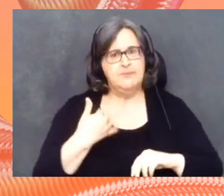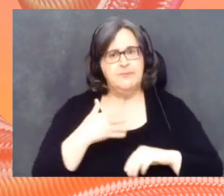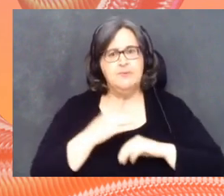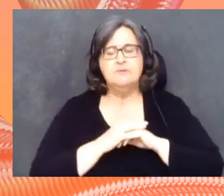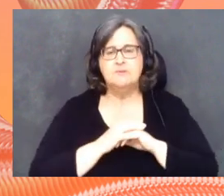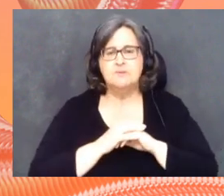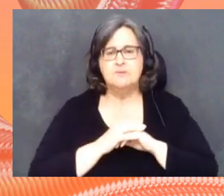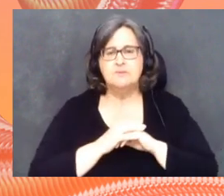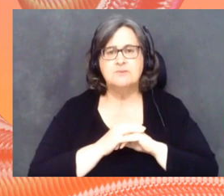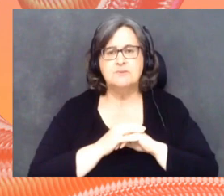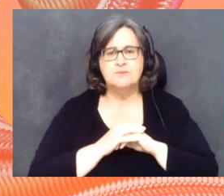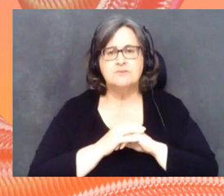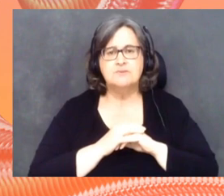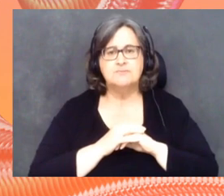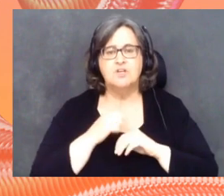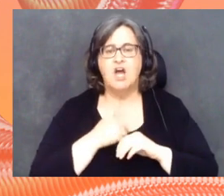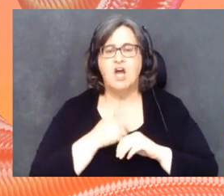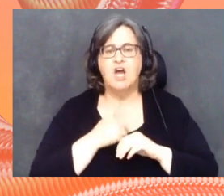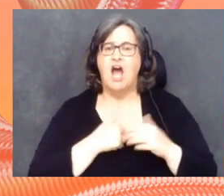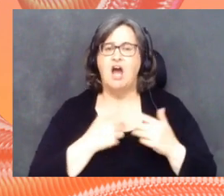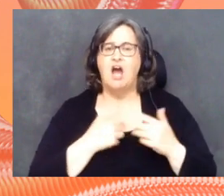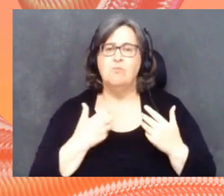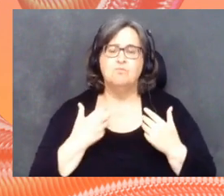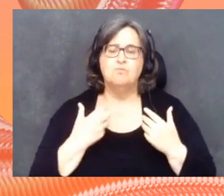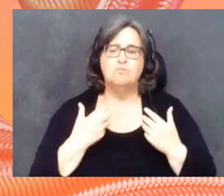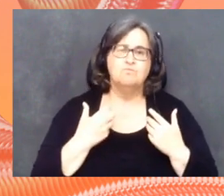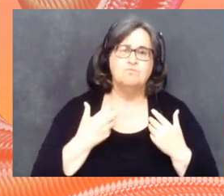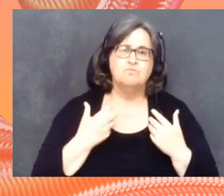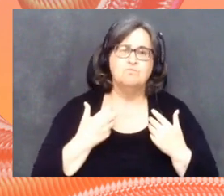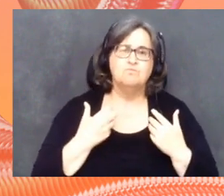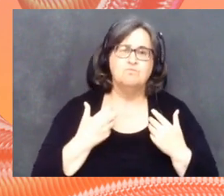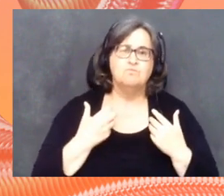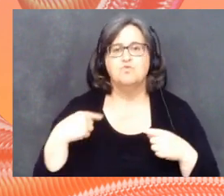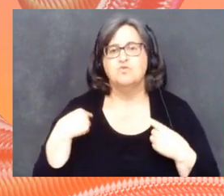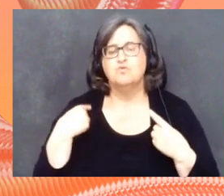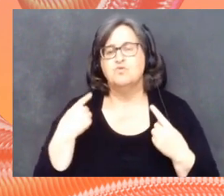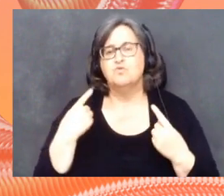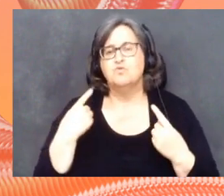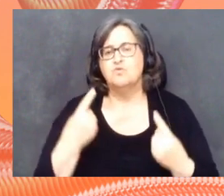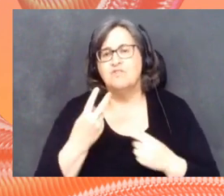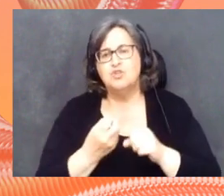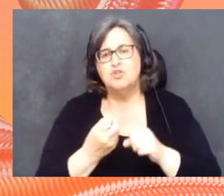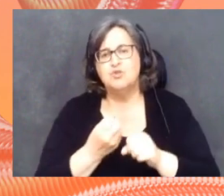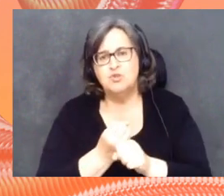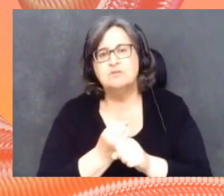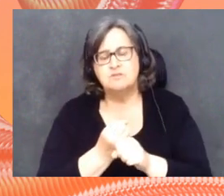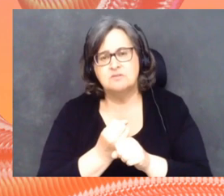And as I'm recovering from the last couple of years in particular,